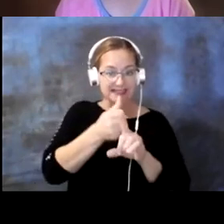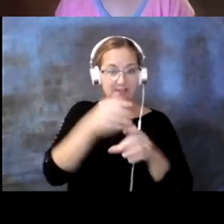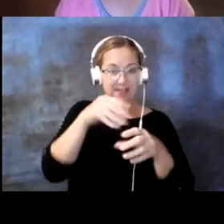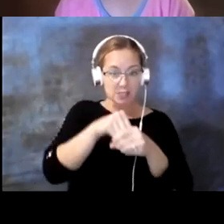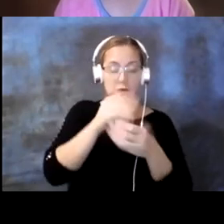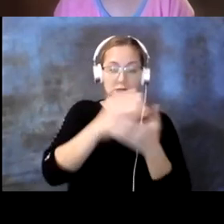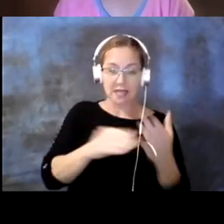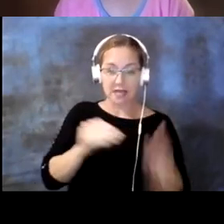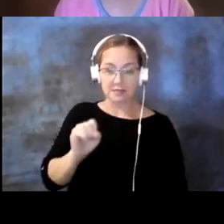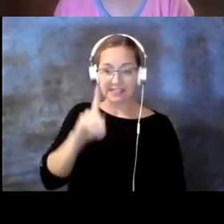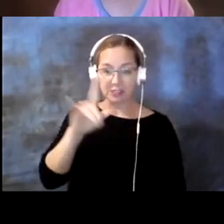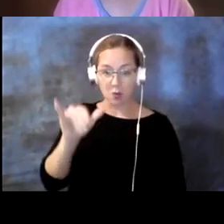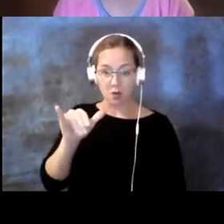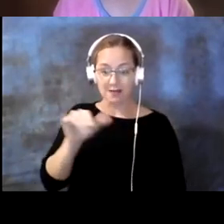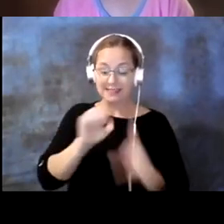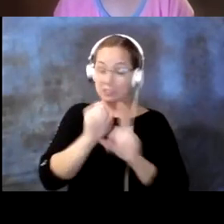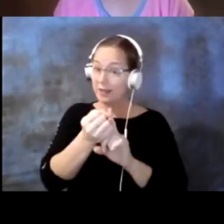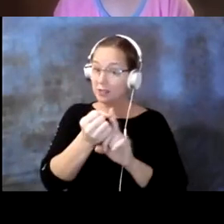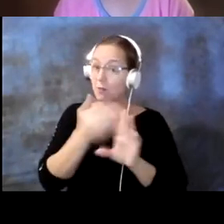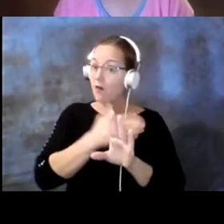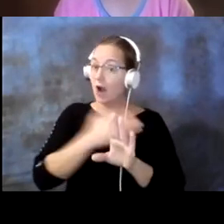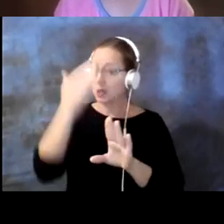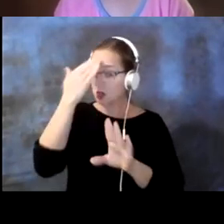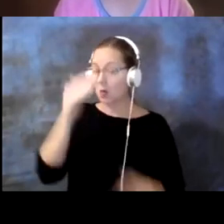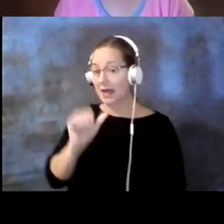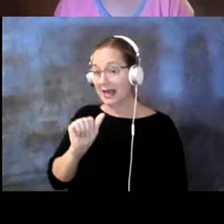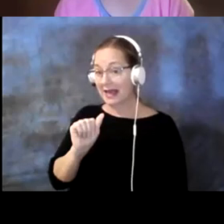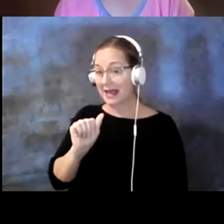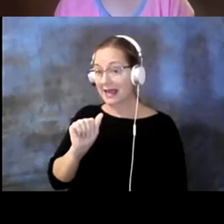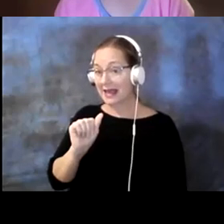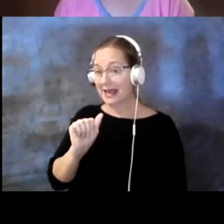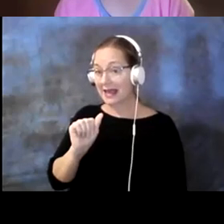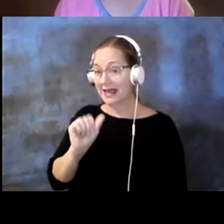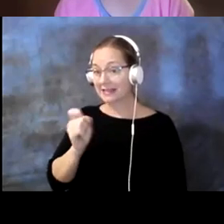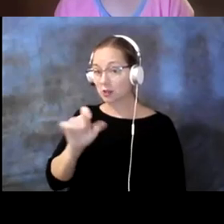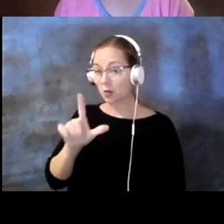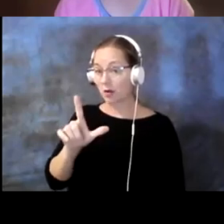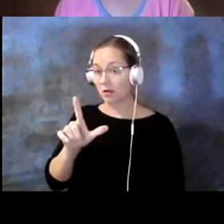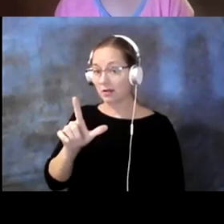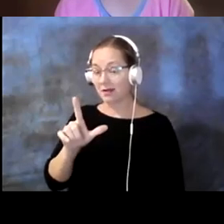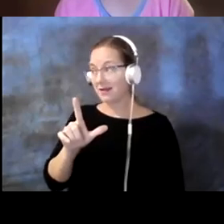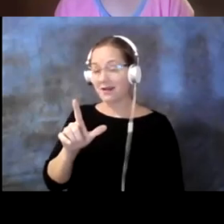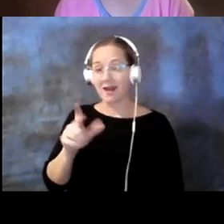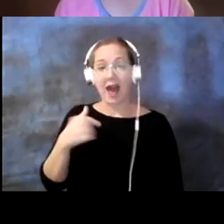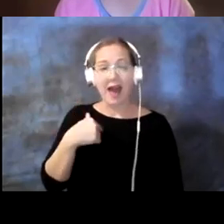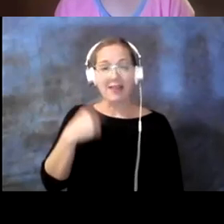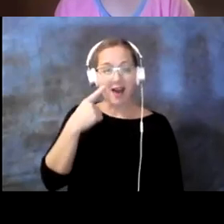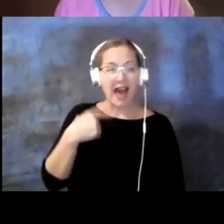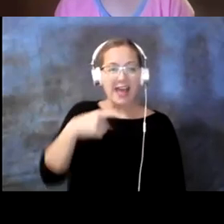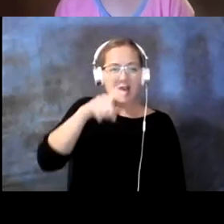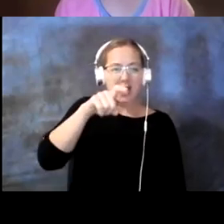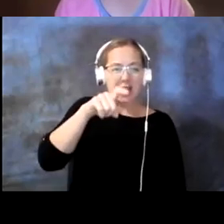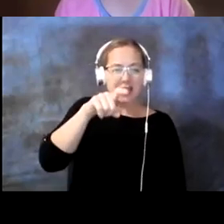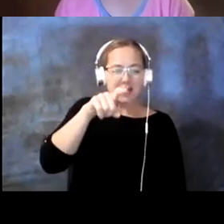knew about asexuality because I thought I was supposed to be doing things like that, not because I actually wanted